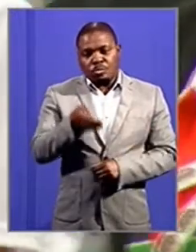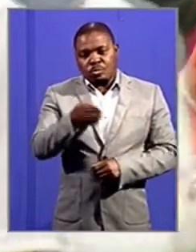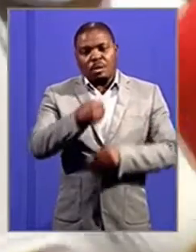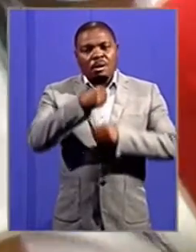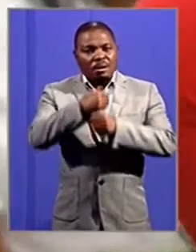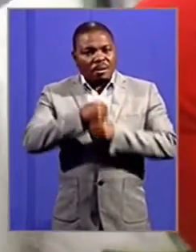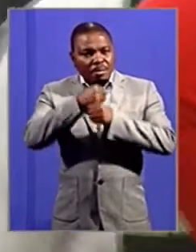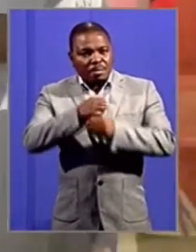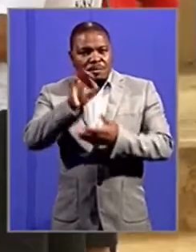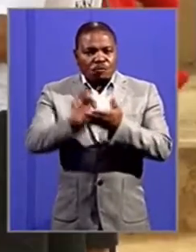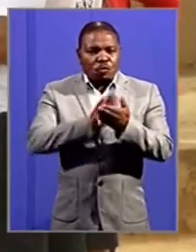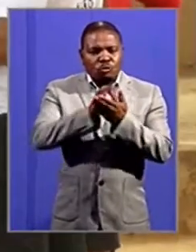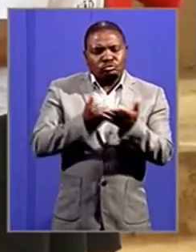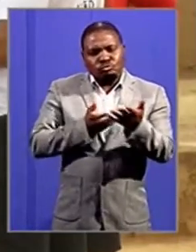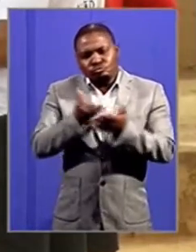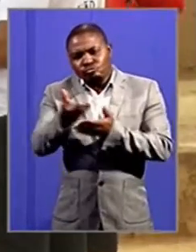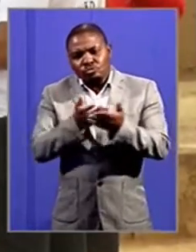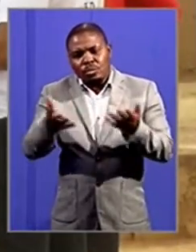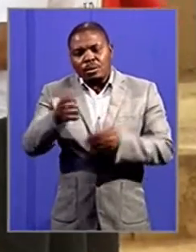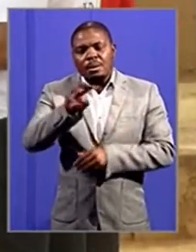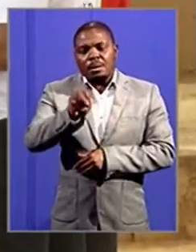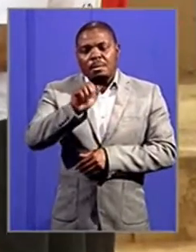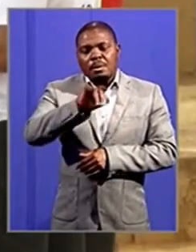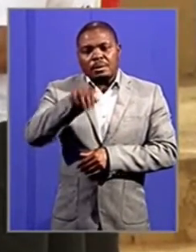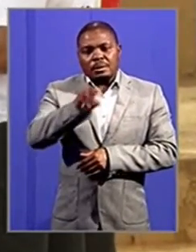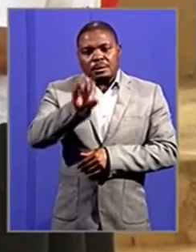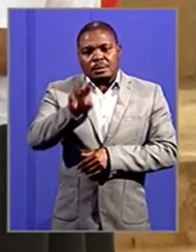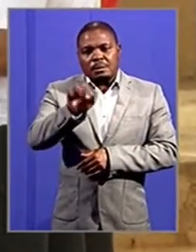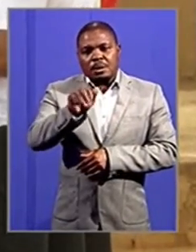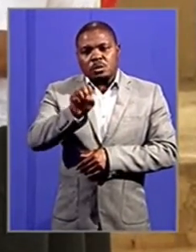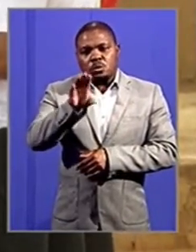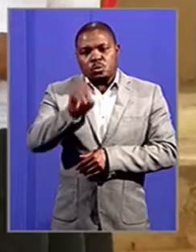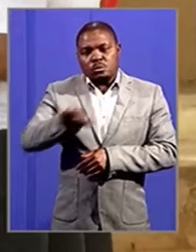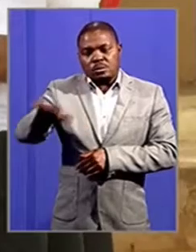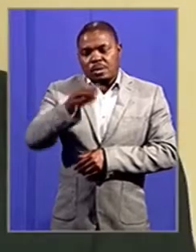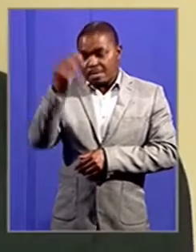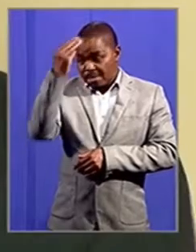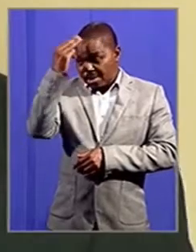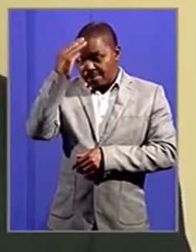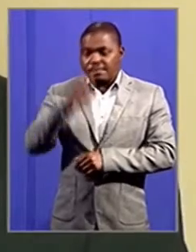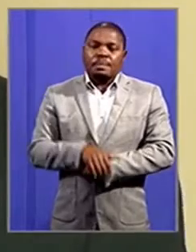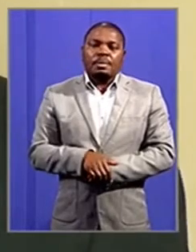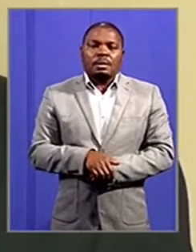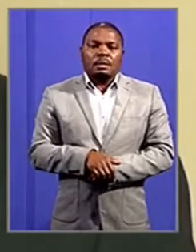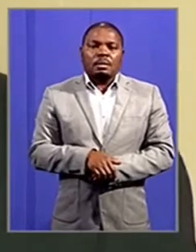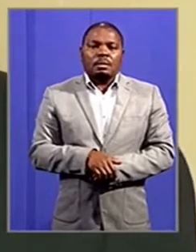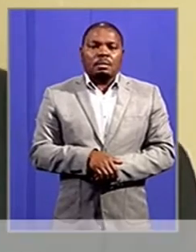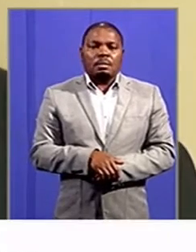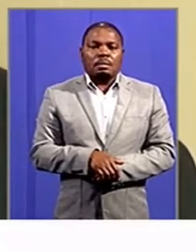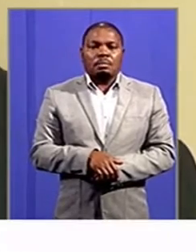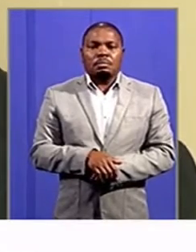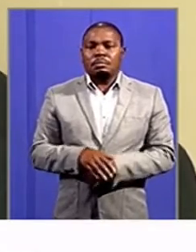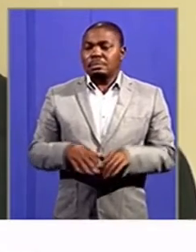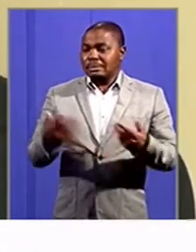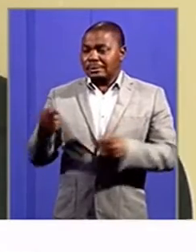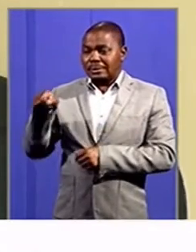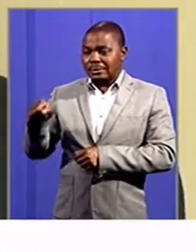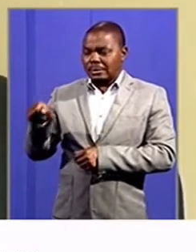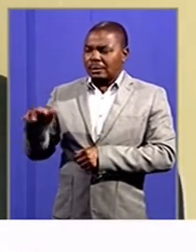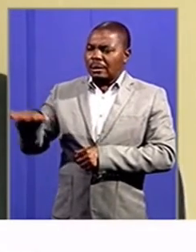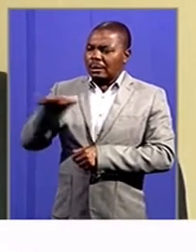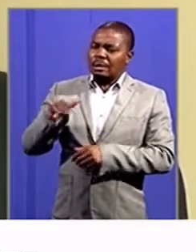la go wawetša bakgethi ka motsaneng wa Majematso ka toropong ya Mahikeng. It's a national party in its